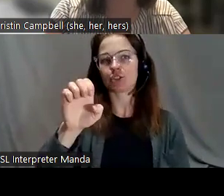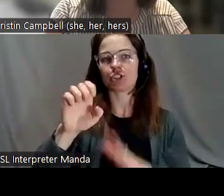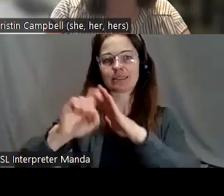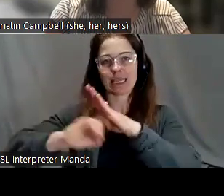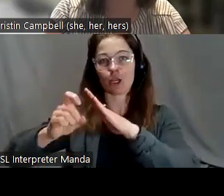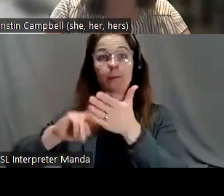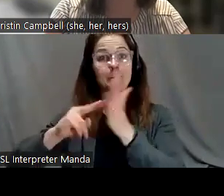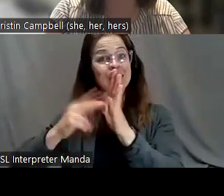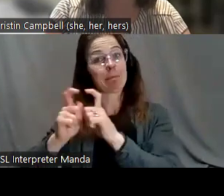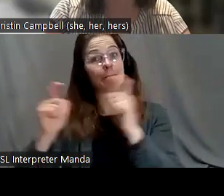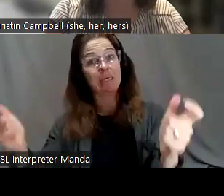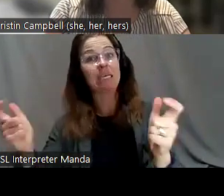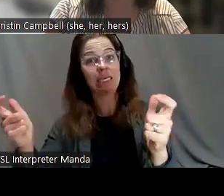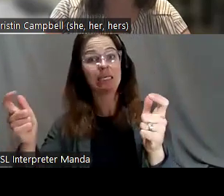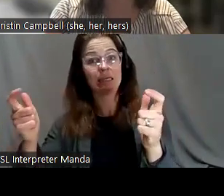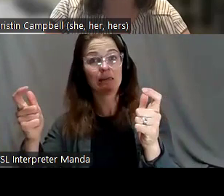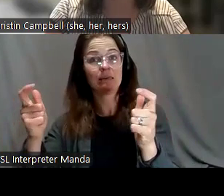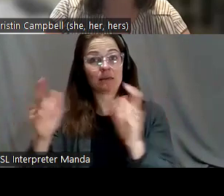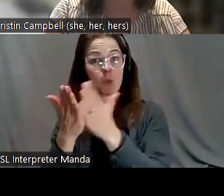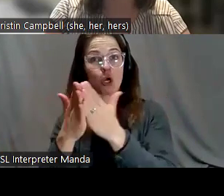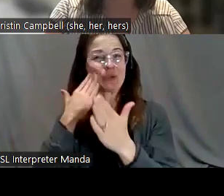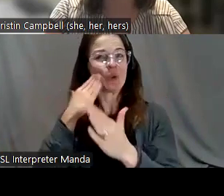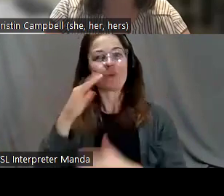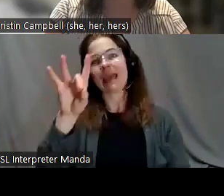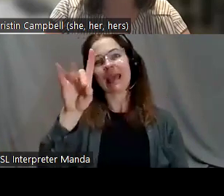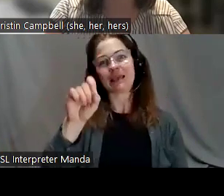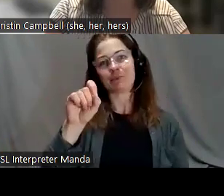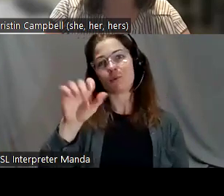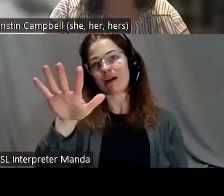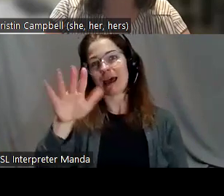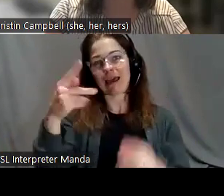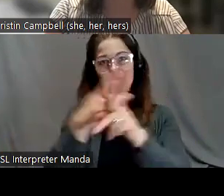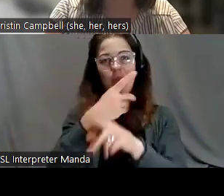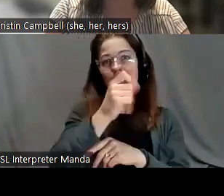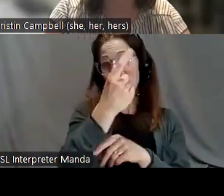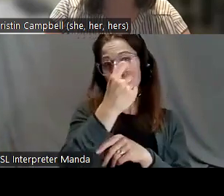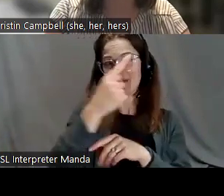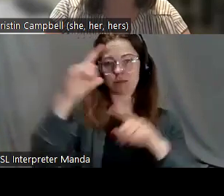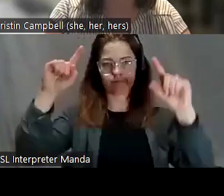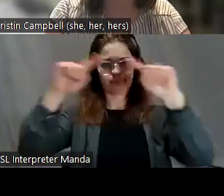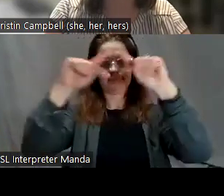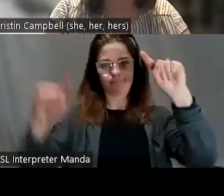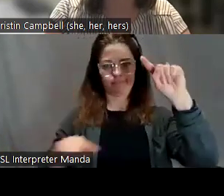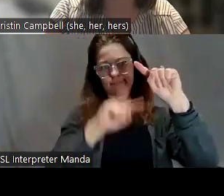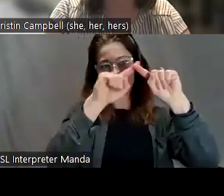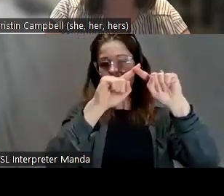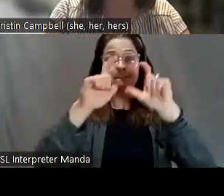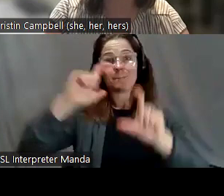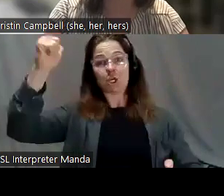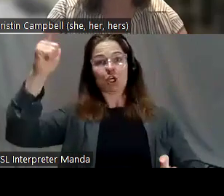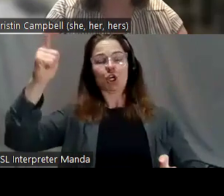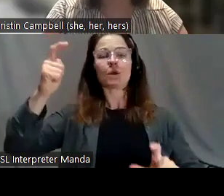textbooks, sometimes larger than the standard 8.5 by 11 page size, so that the integrity of the physical material can still